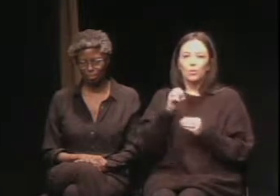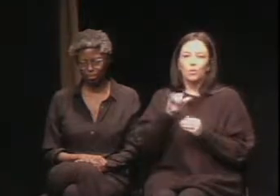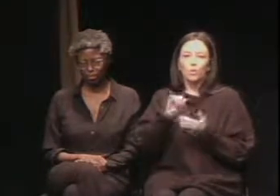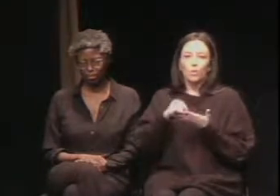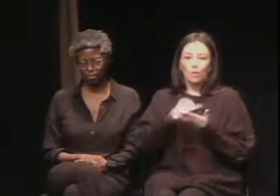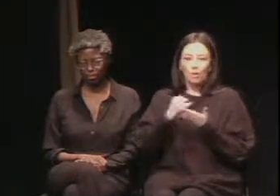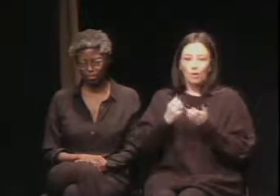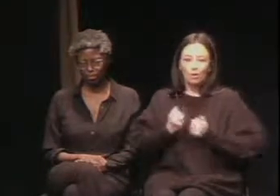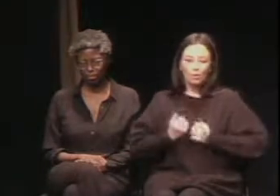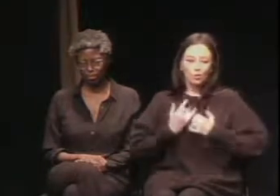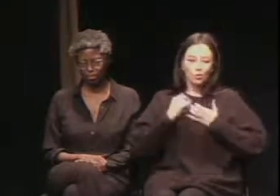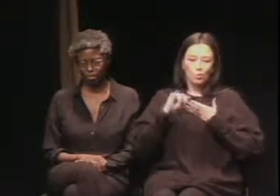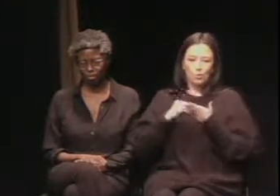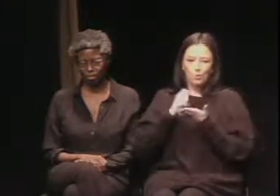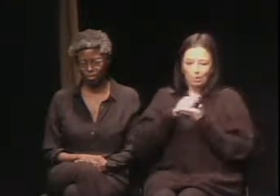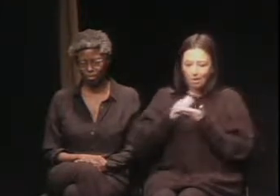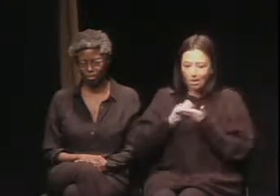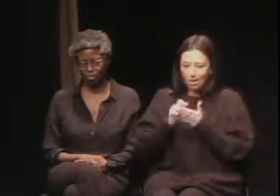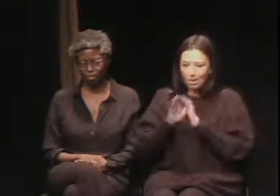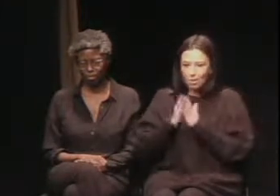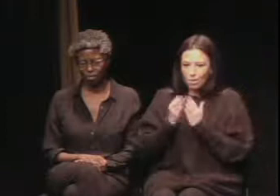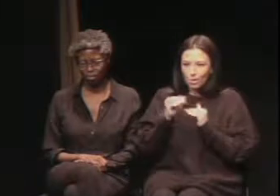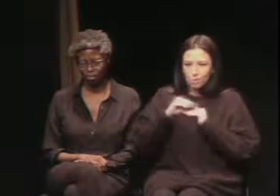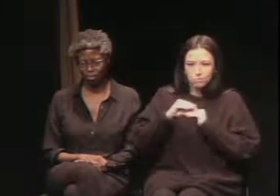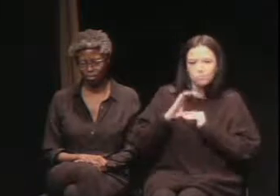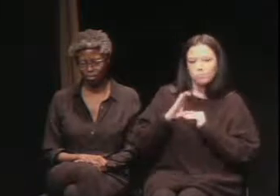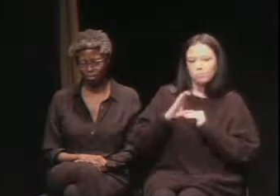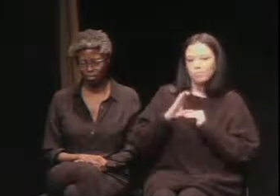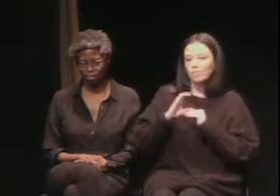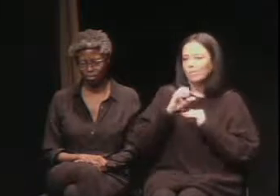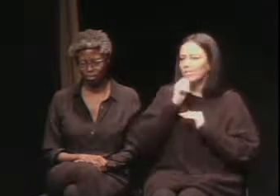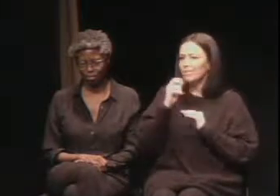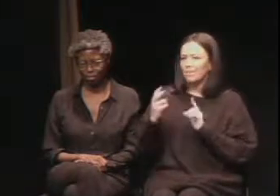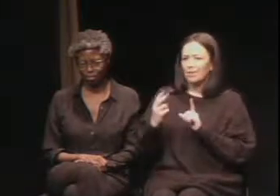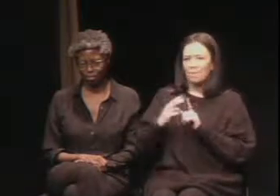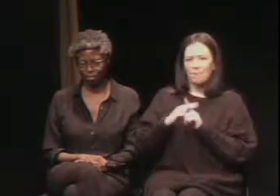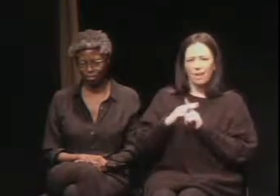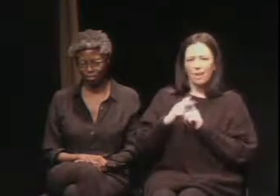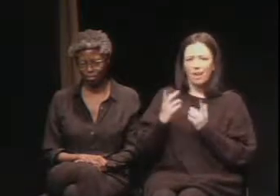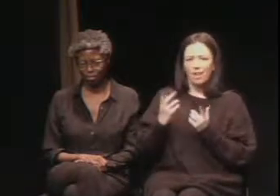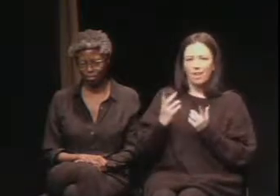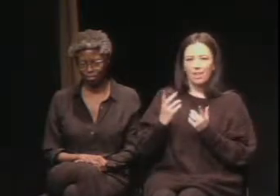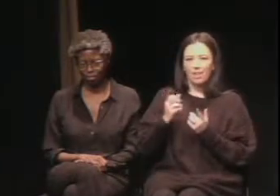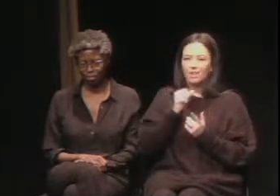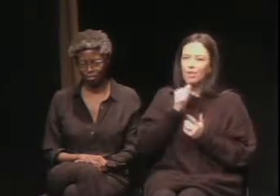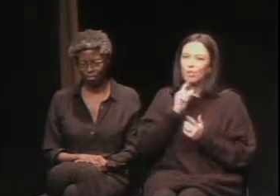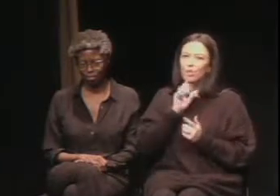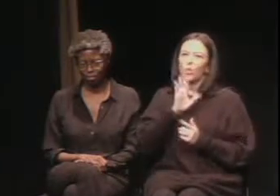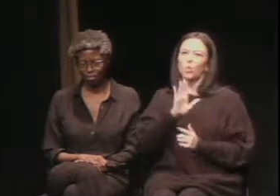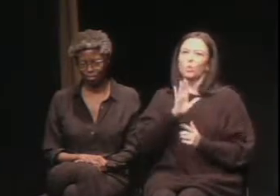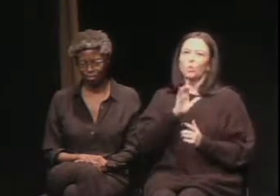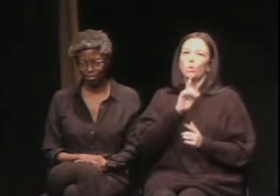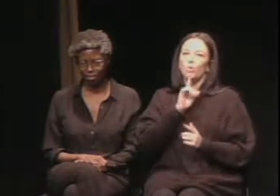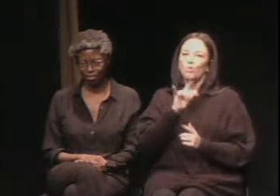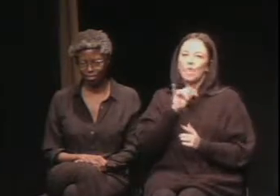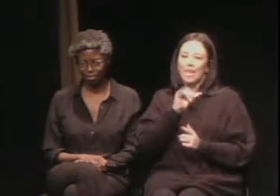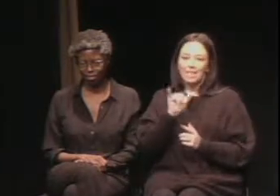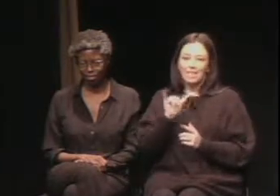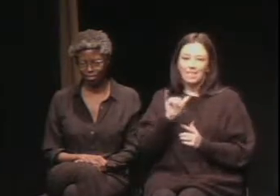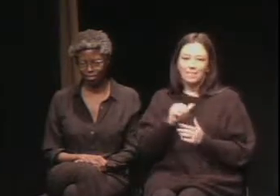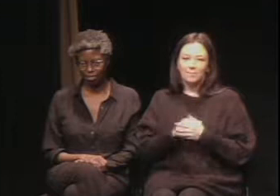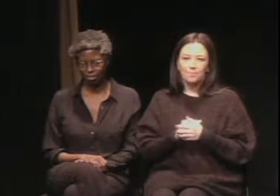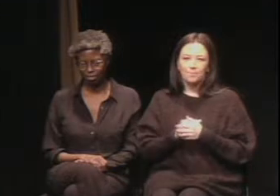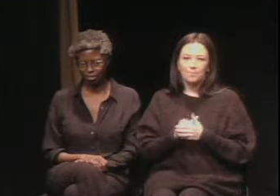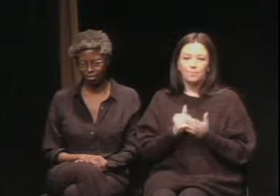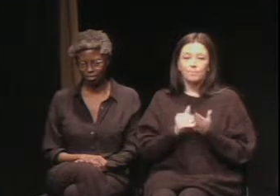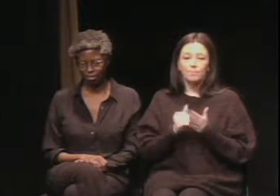that you had all of these books and these manuals that just didn't apply to you necessarily and like your realities. And a lot